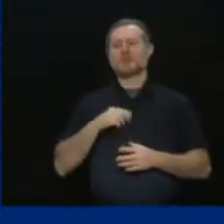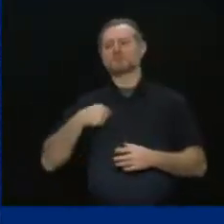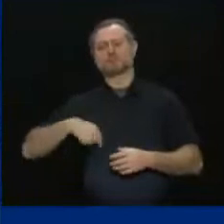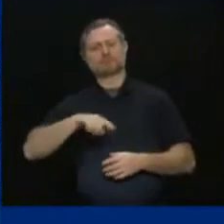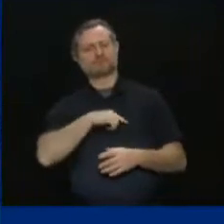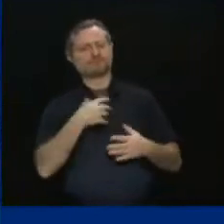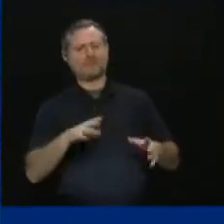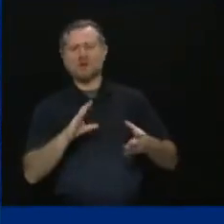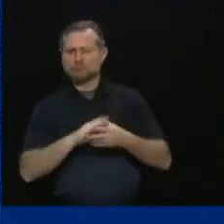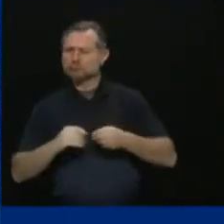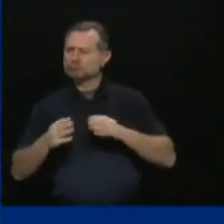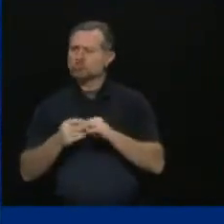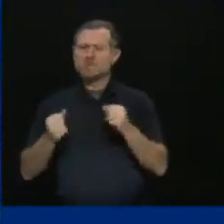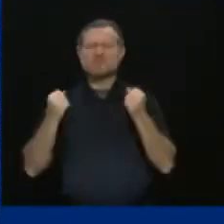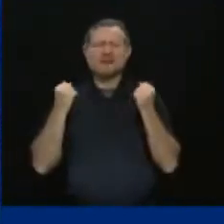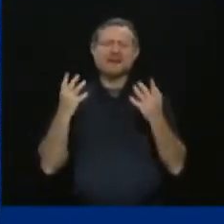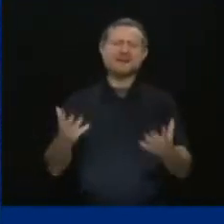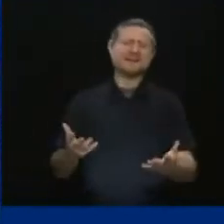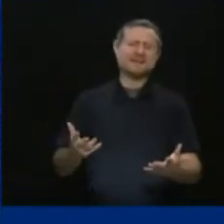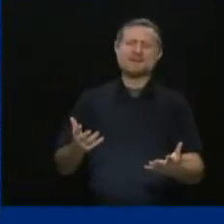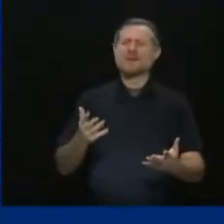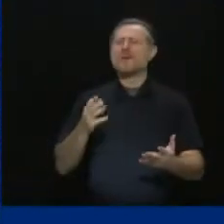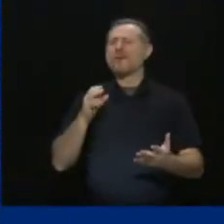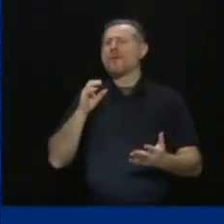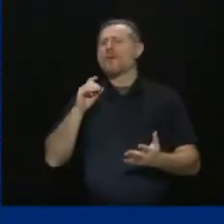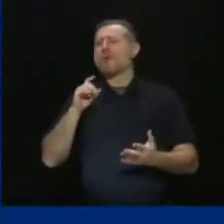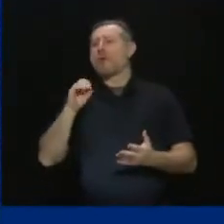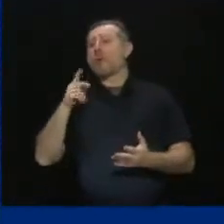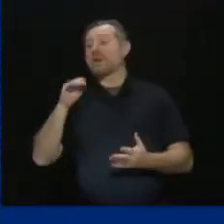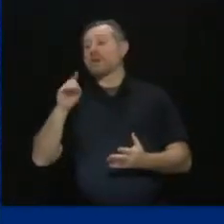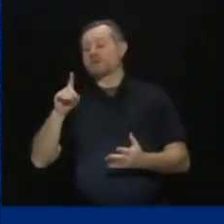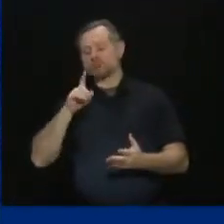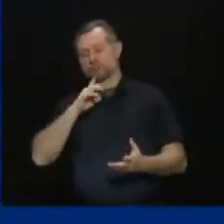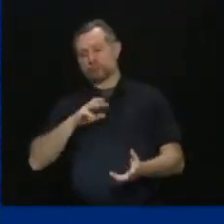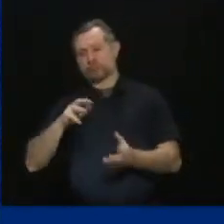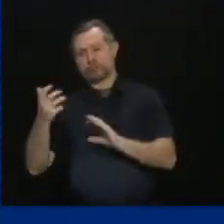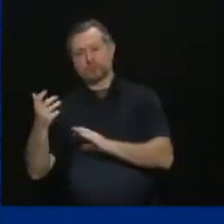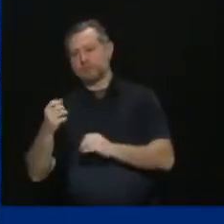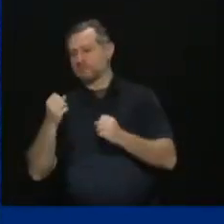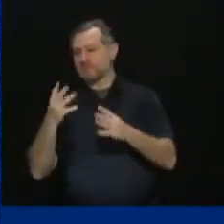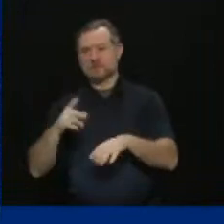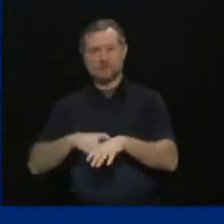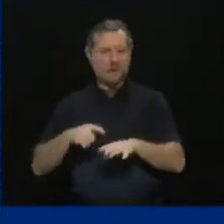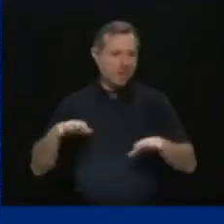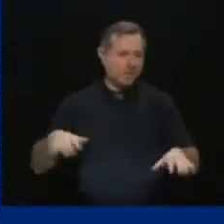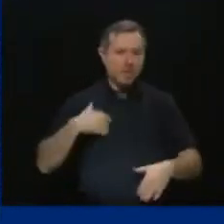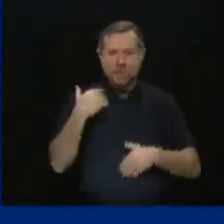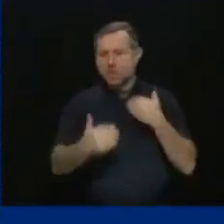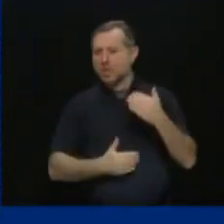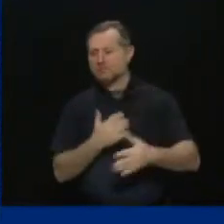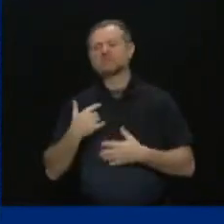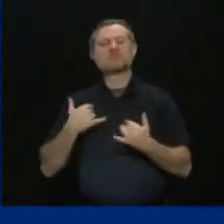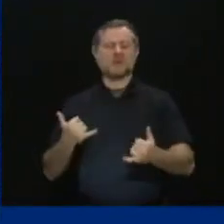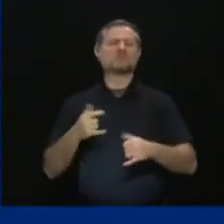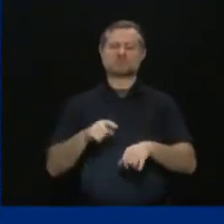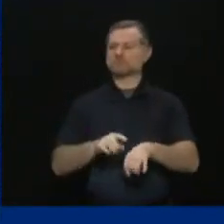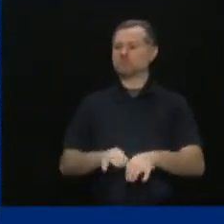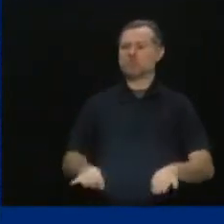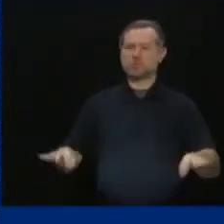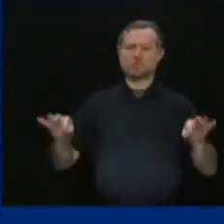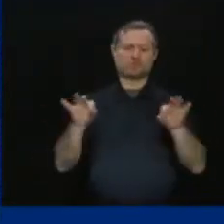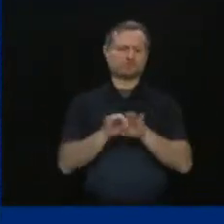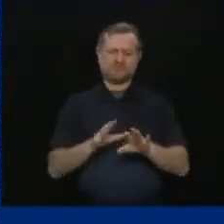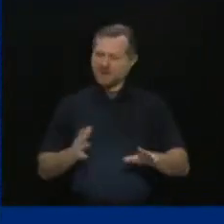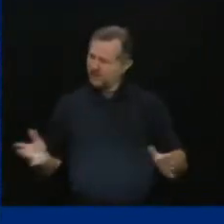crisis requires immediate and timely action, and today is a very important step forward in ending this